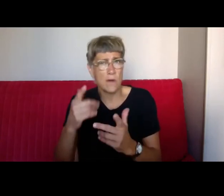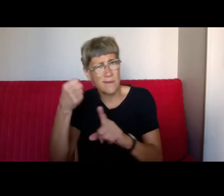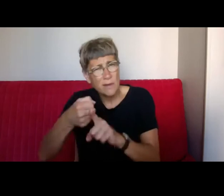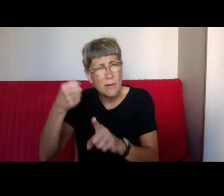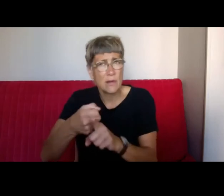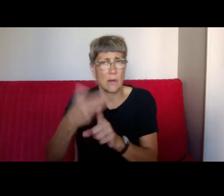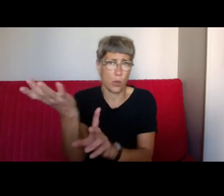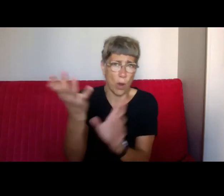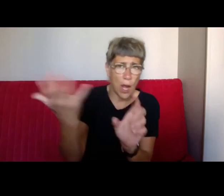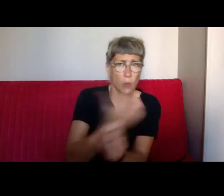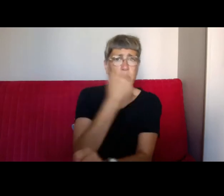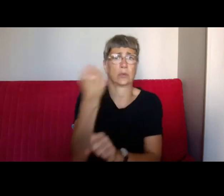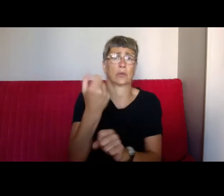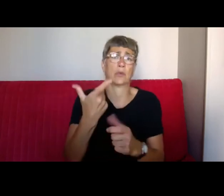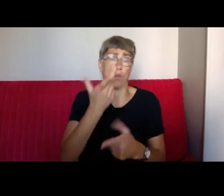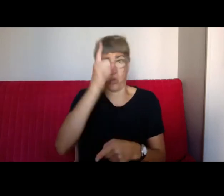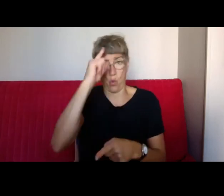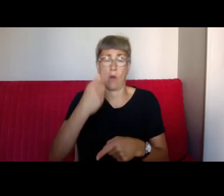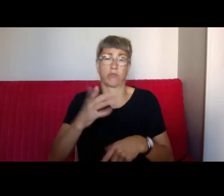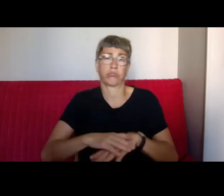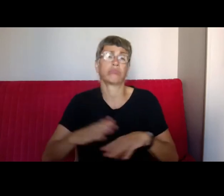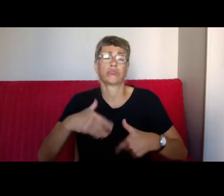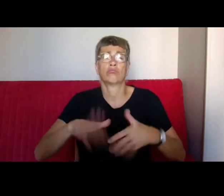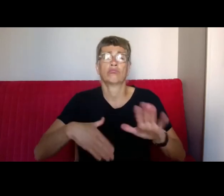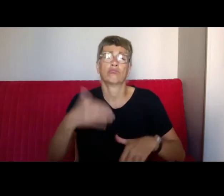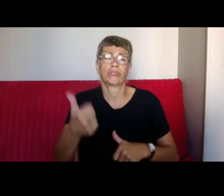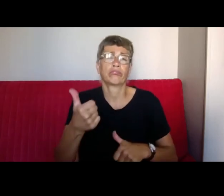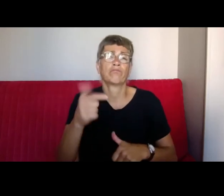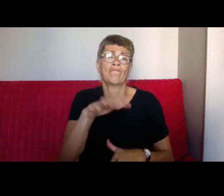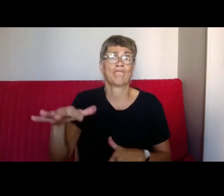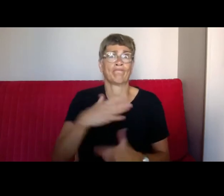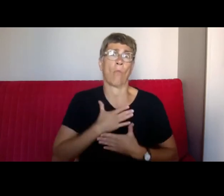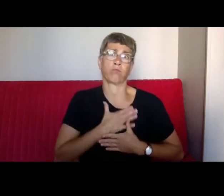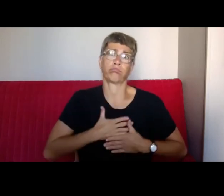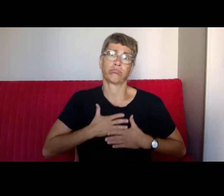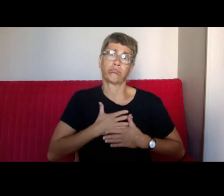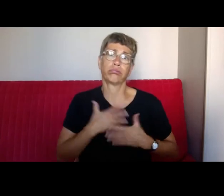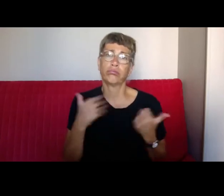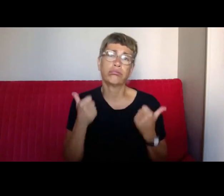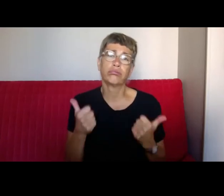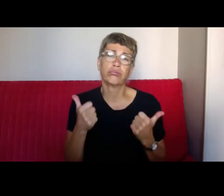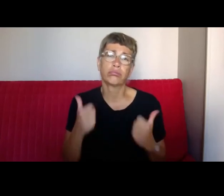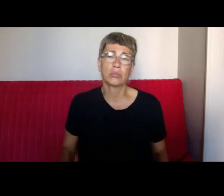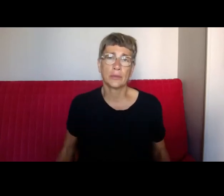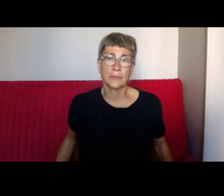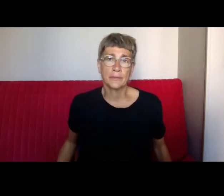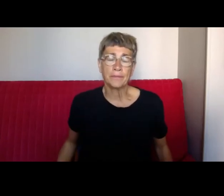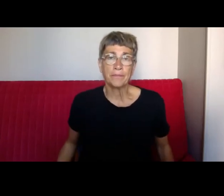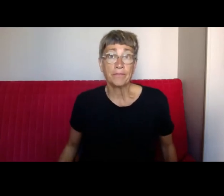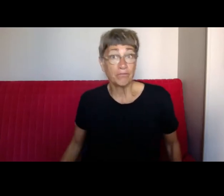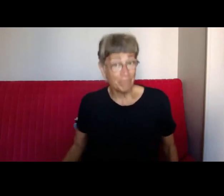and people were very pleased about that. I'm not sure if I replied to all the